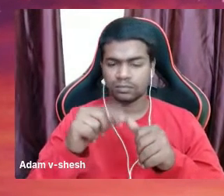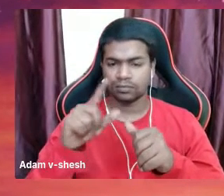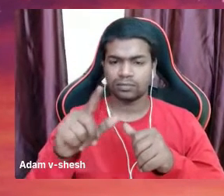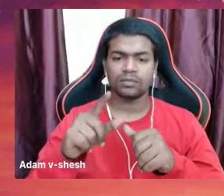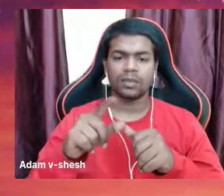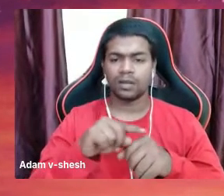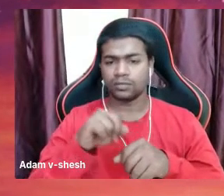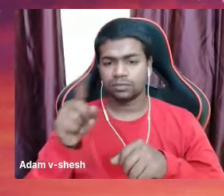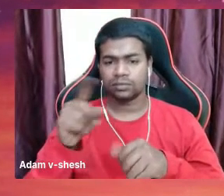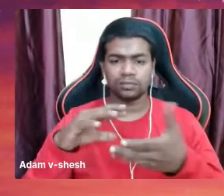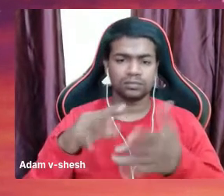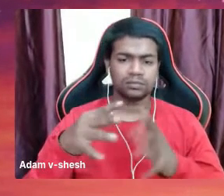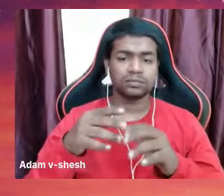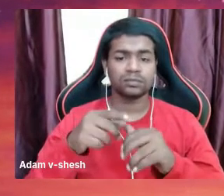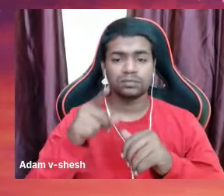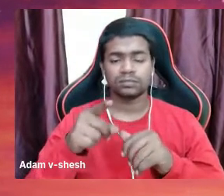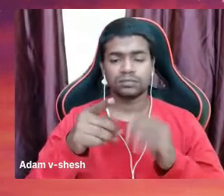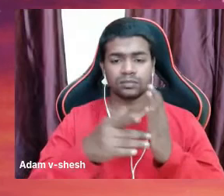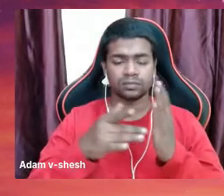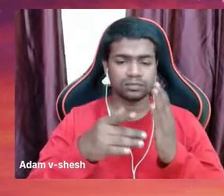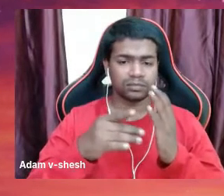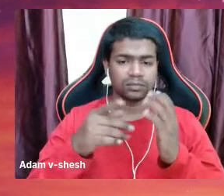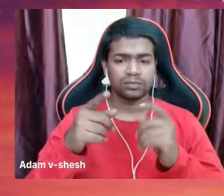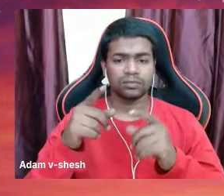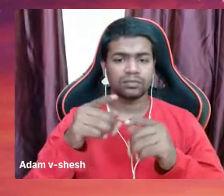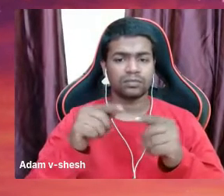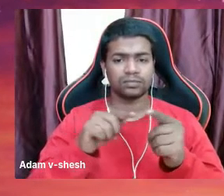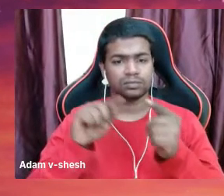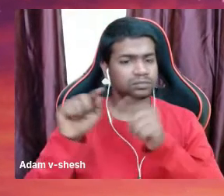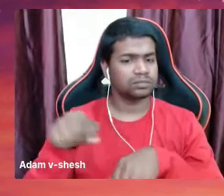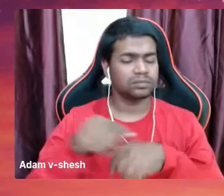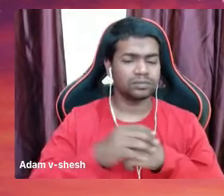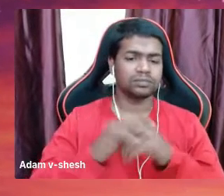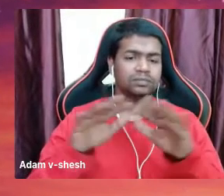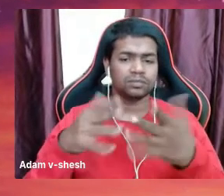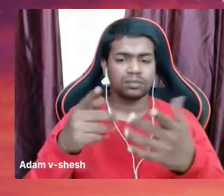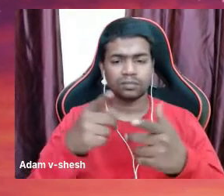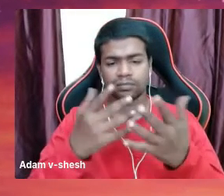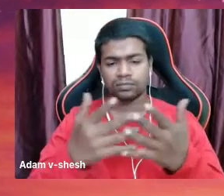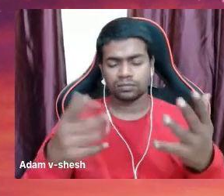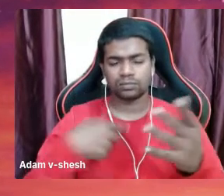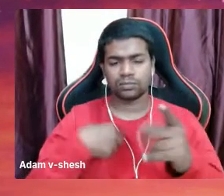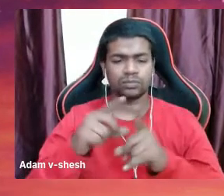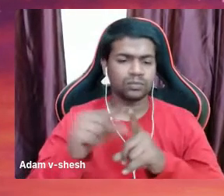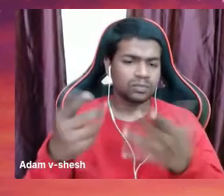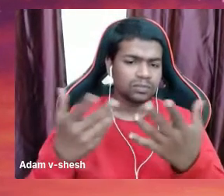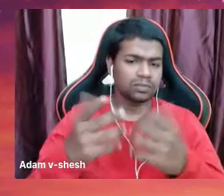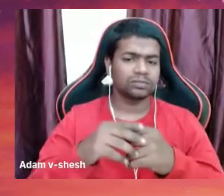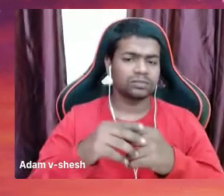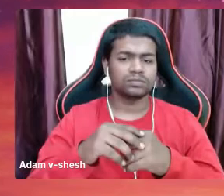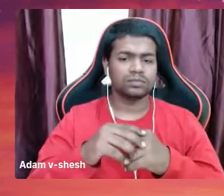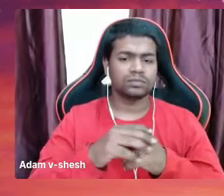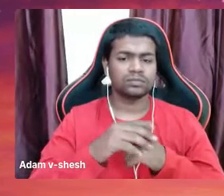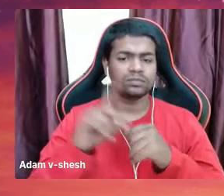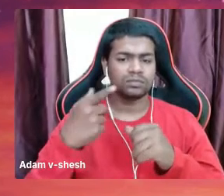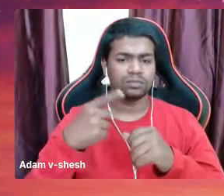companies that are building deep tech-driven or core tech-driven moats around them? What are the things we need to do to catapult ourselves